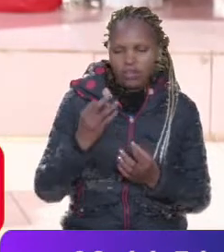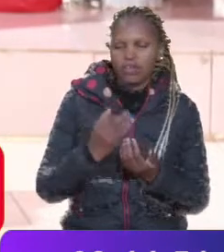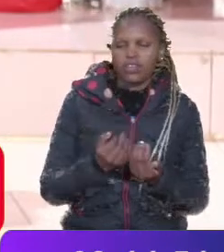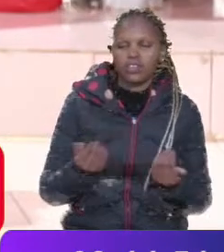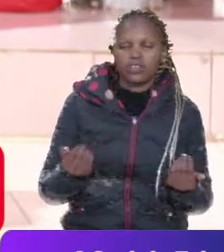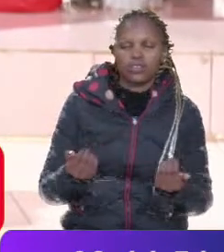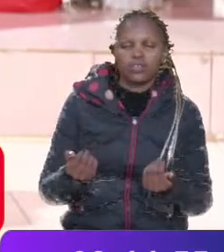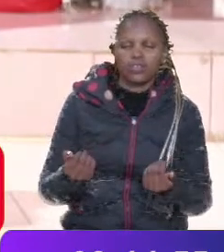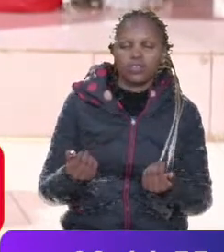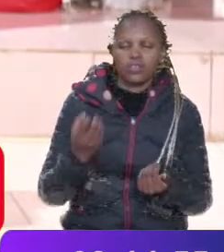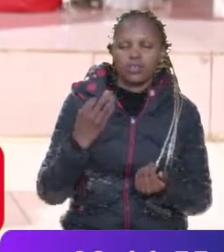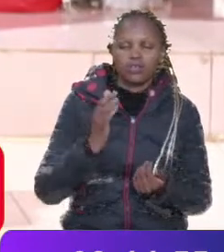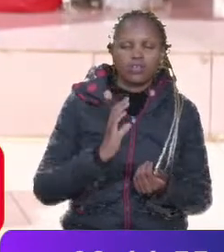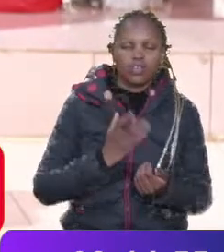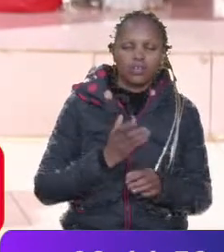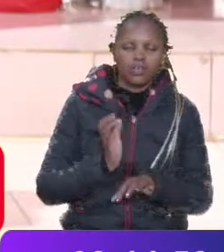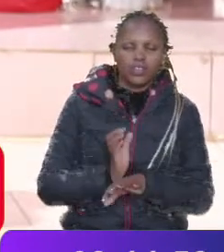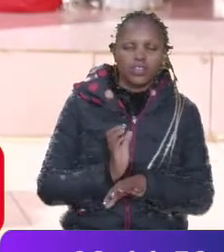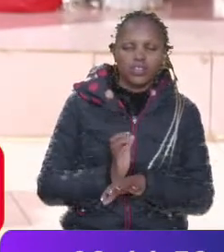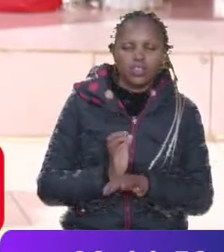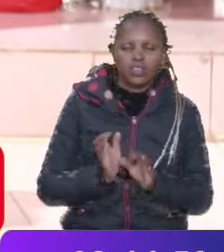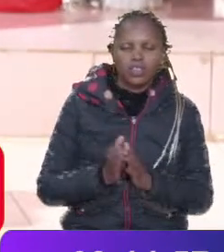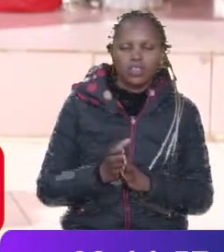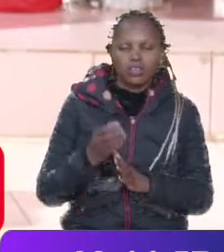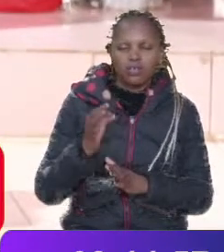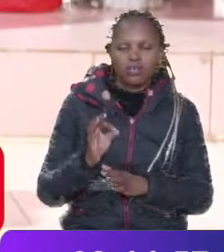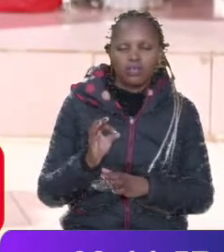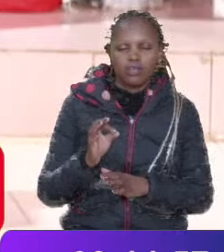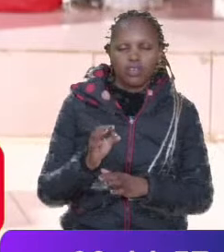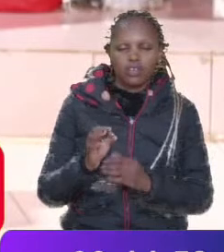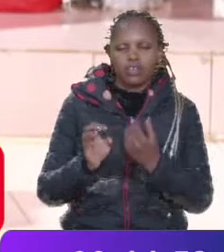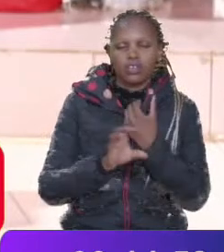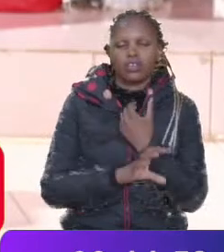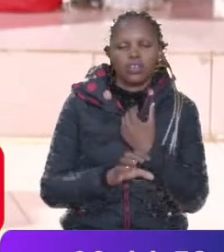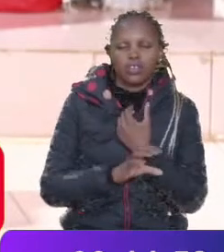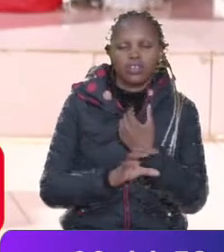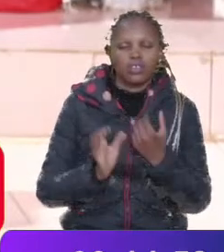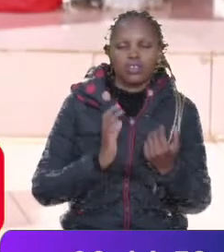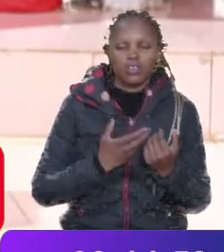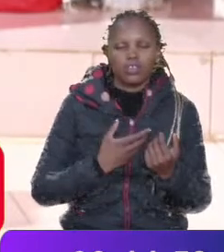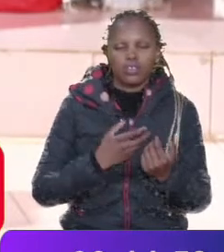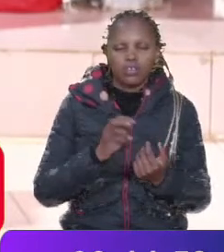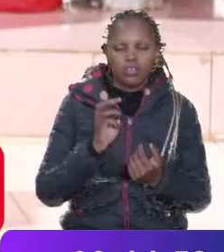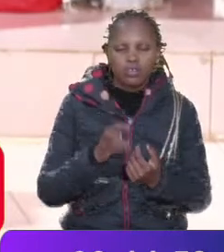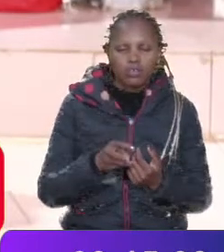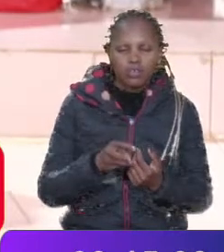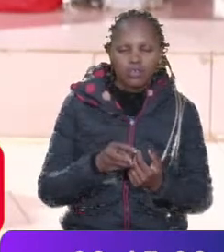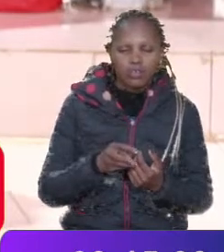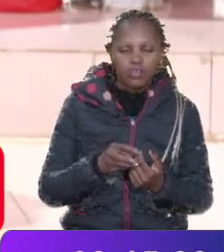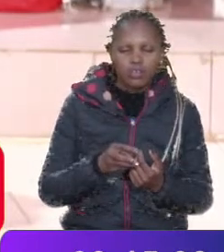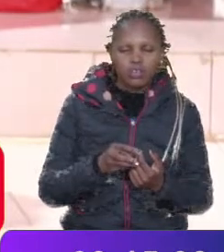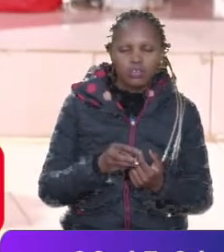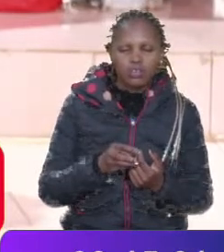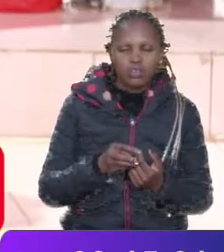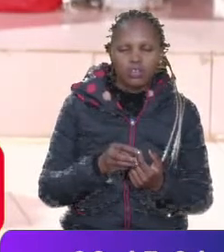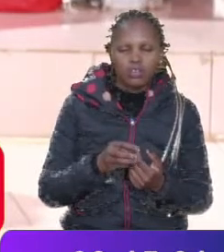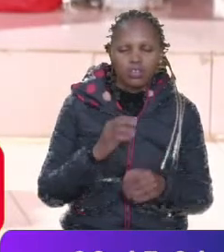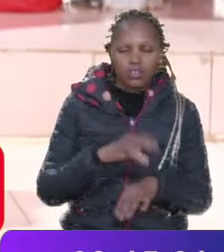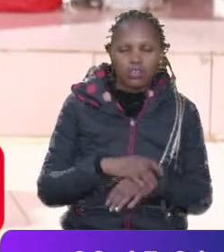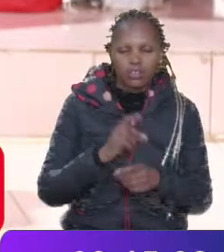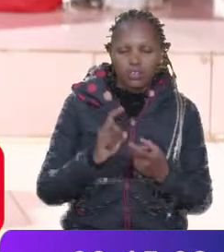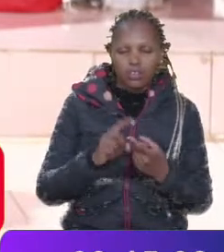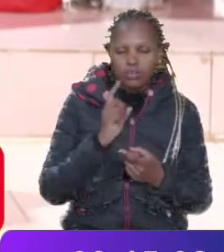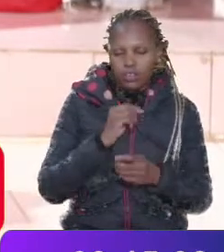children, for our church, and even for our country shall get to accomplishment in the